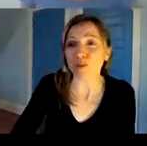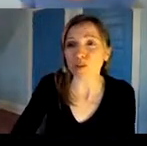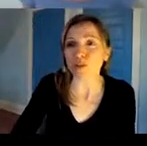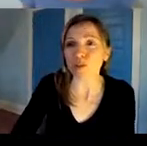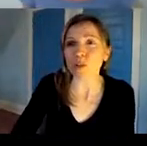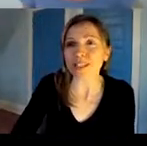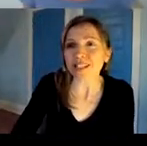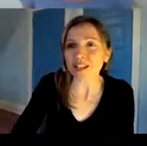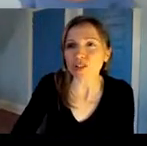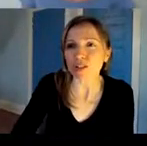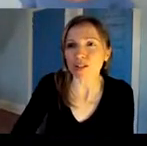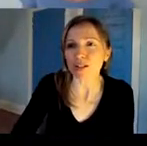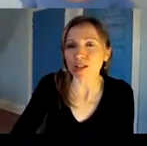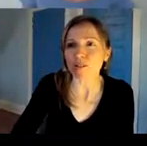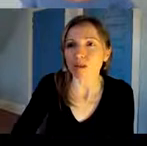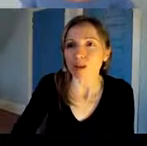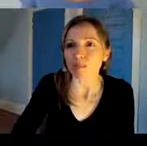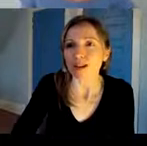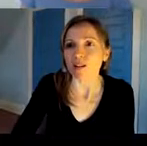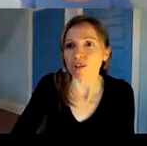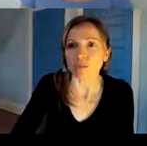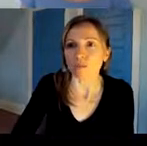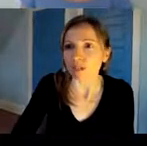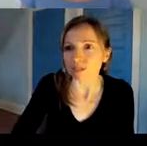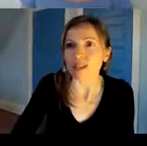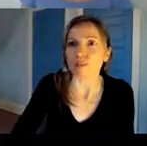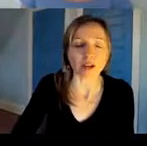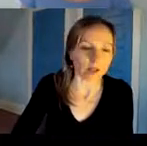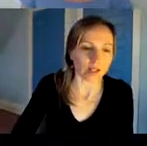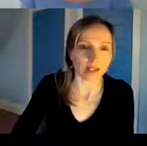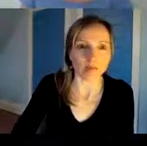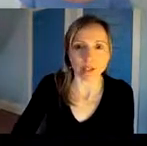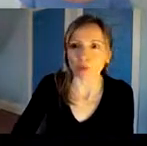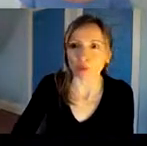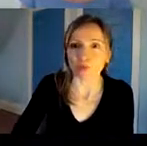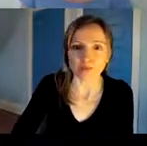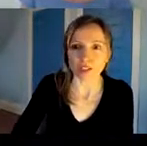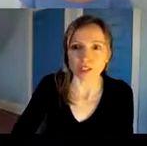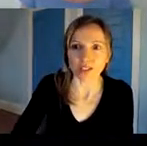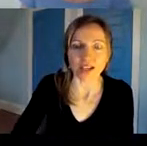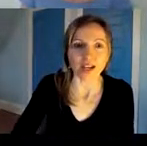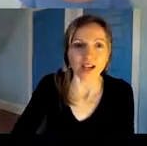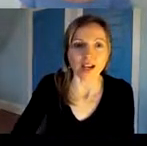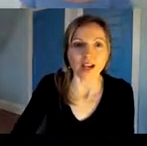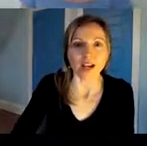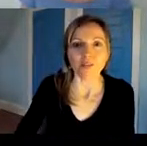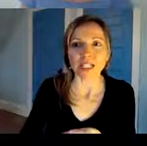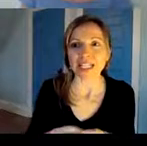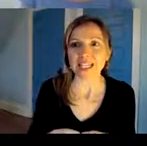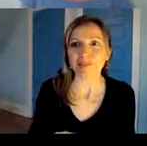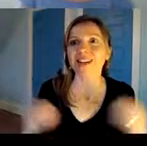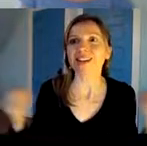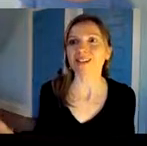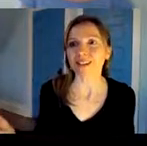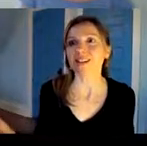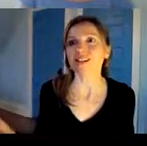be old news for you, but just to get us all on the same page on what is an invasive plant, what is a native plant, we'll start with definitions. And I want to